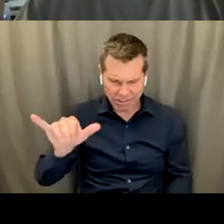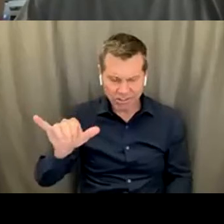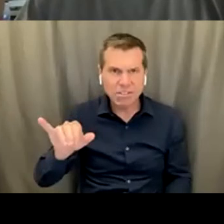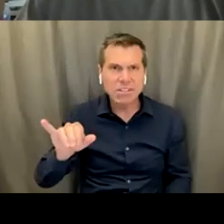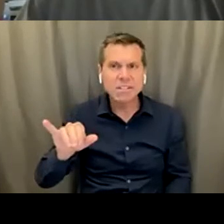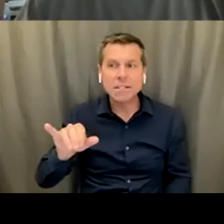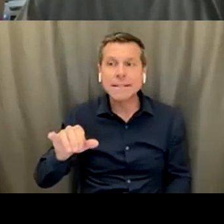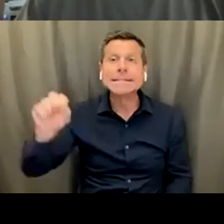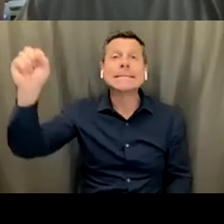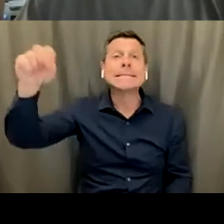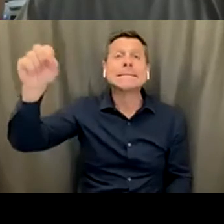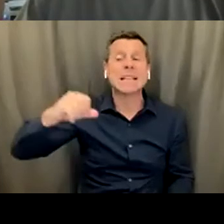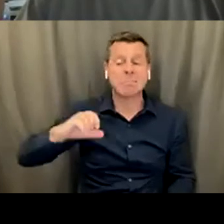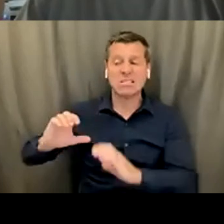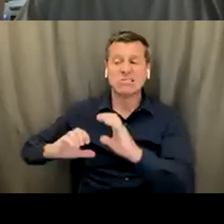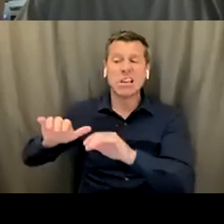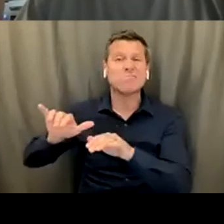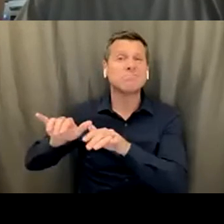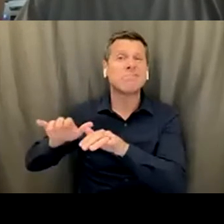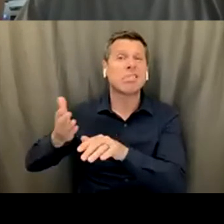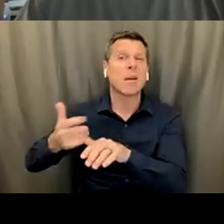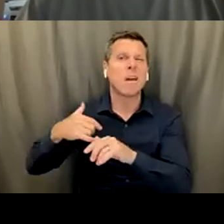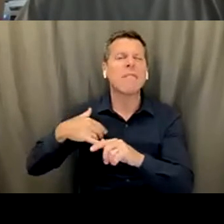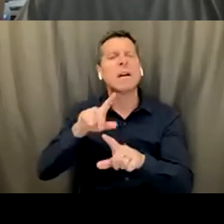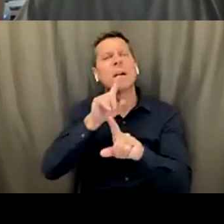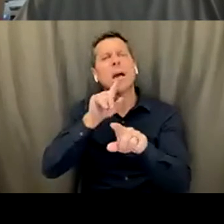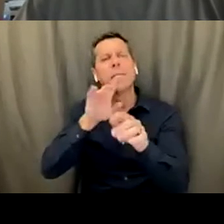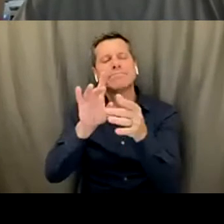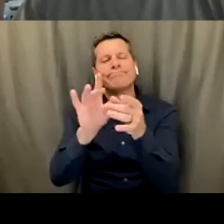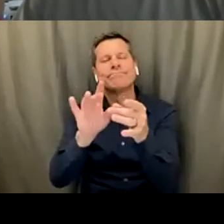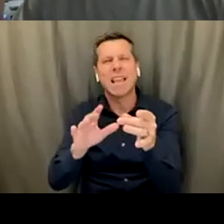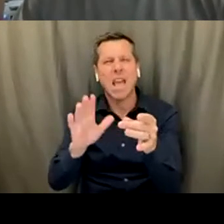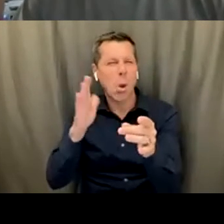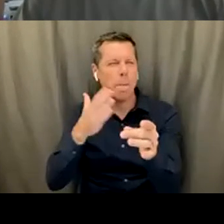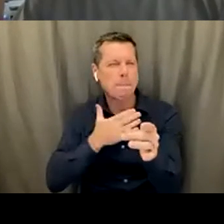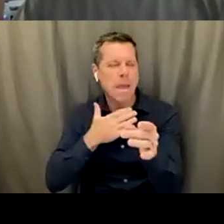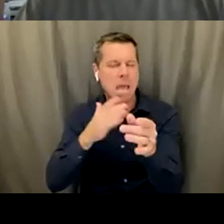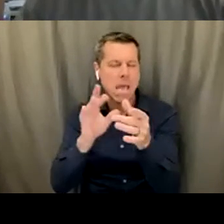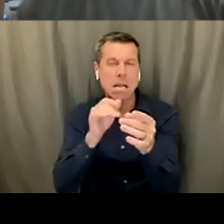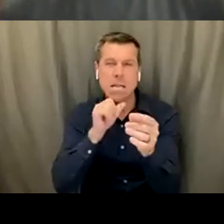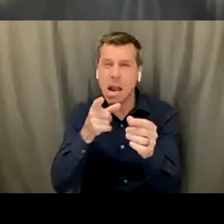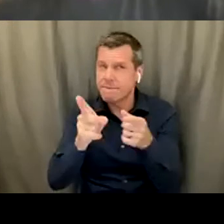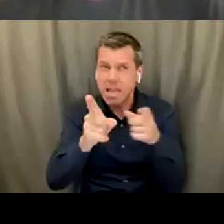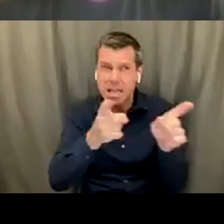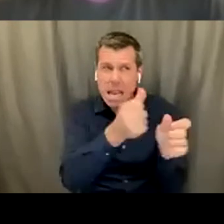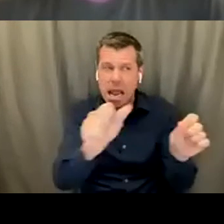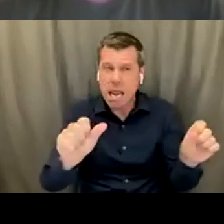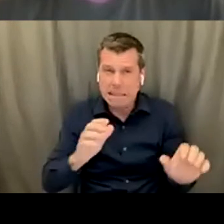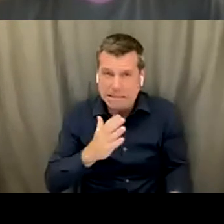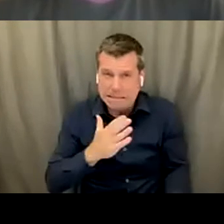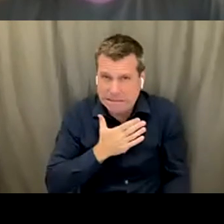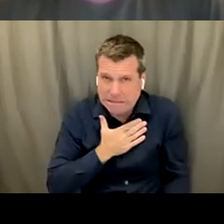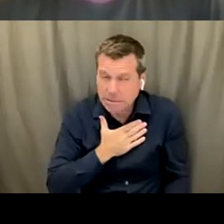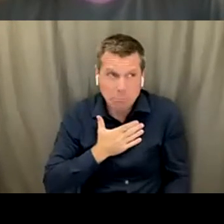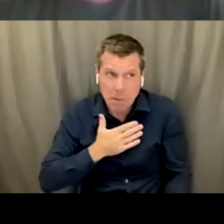I put my question in the chat, but I do have a comment, and I hope my comment does not offend anybody, because it's not meant